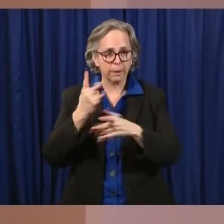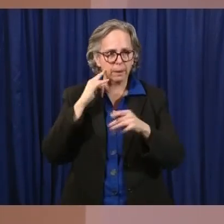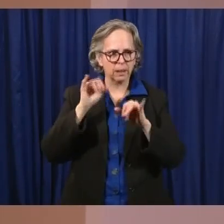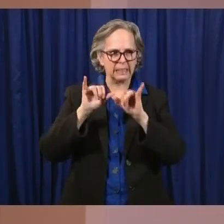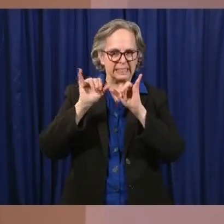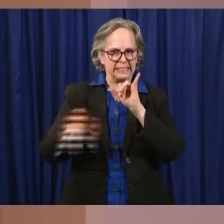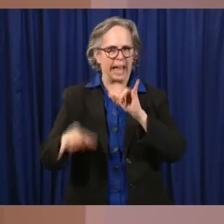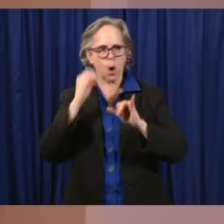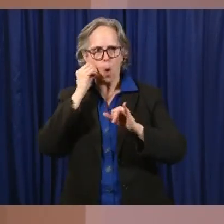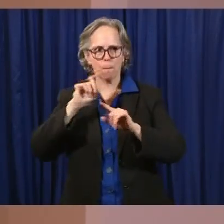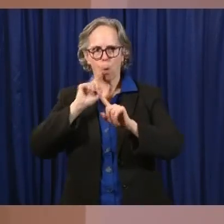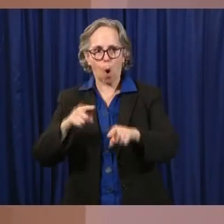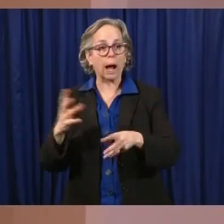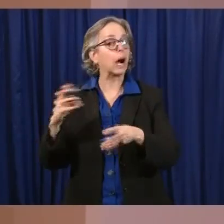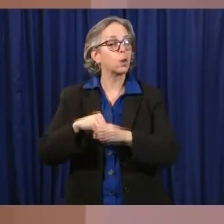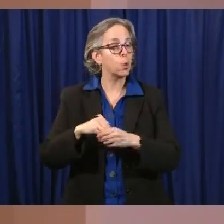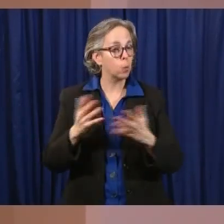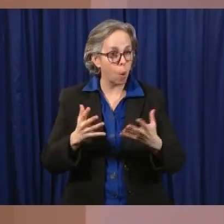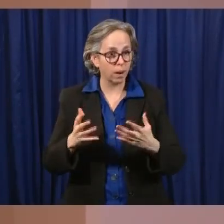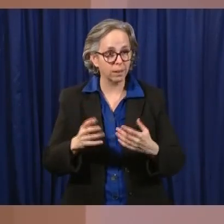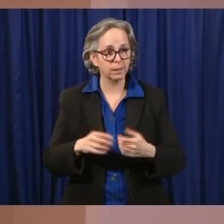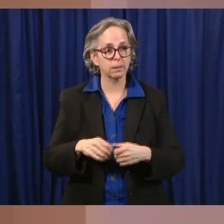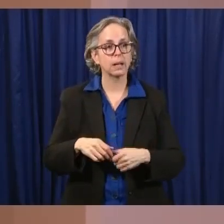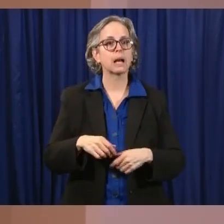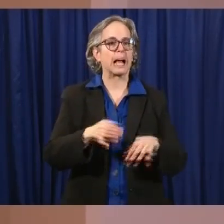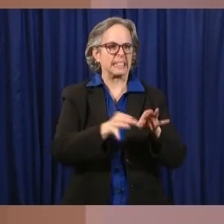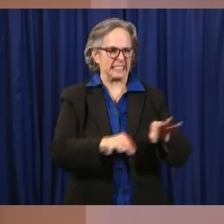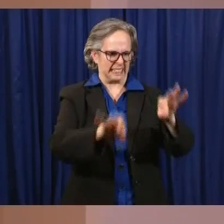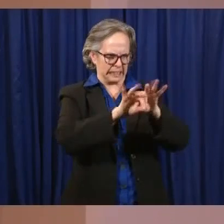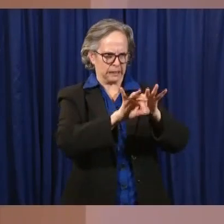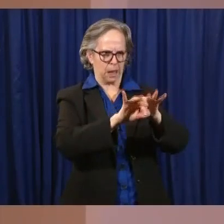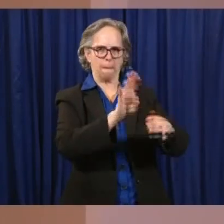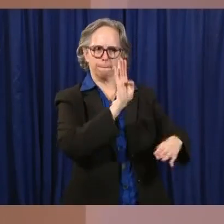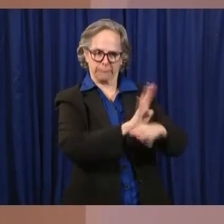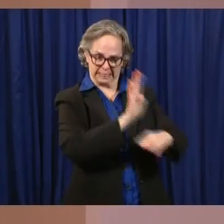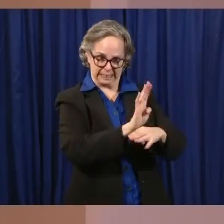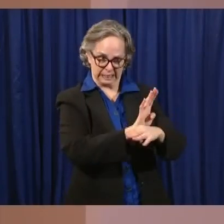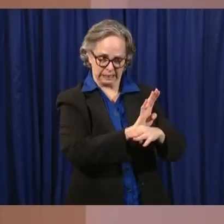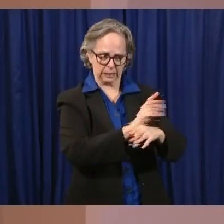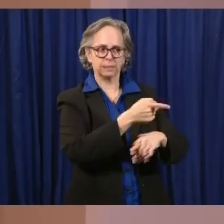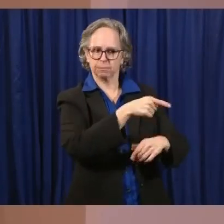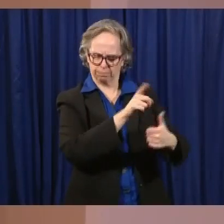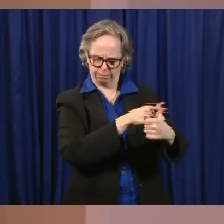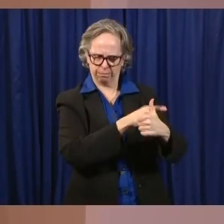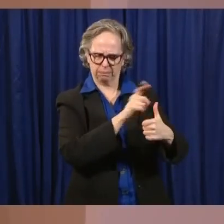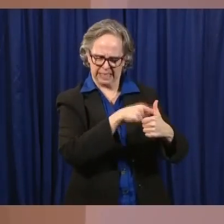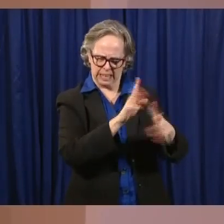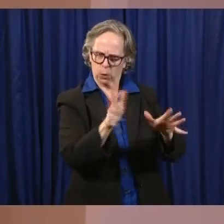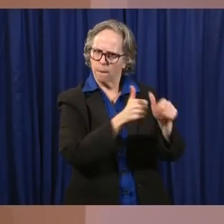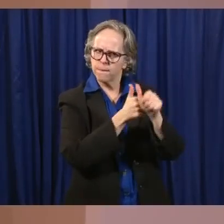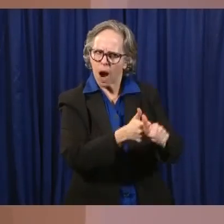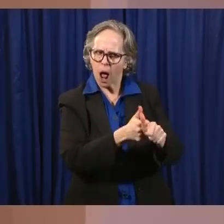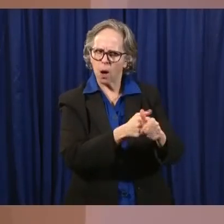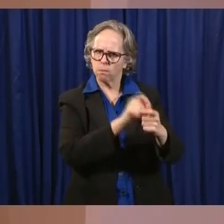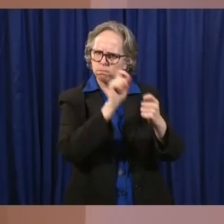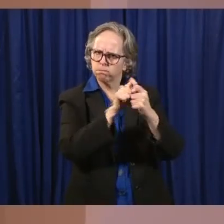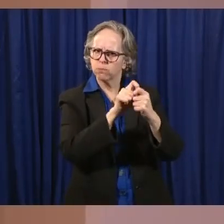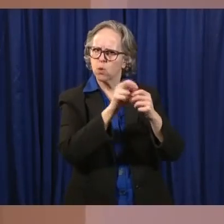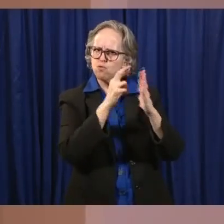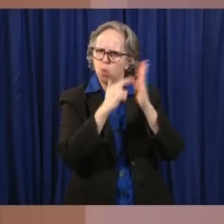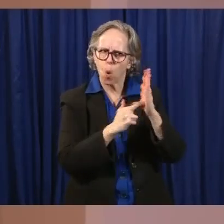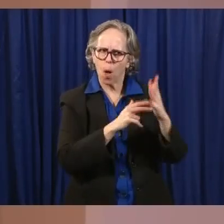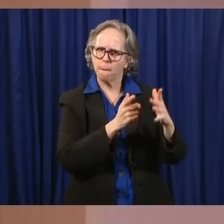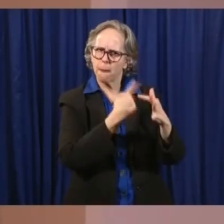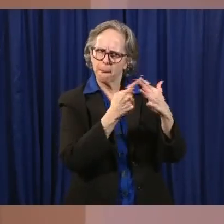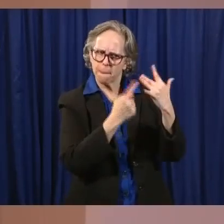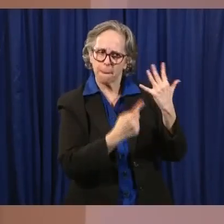the operation of essential businesses that are operating under sets of practices that they need to operate under. These are enforced at the local